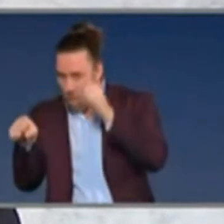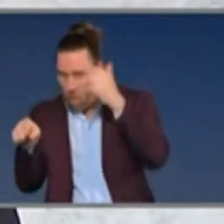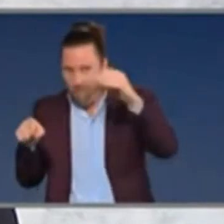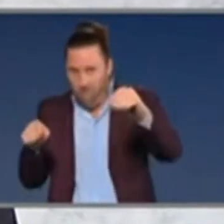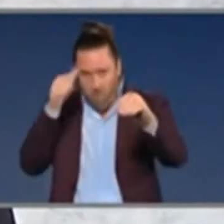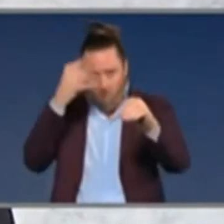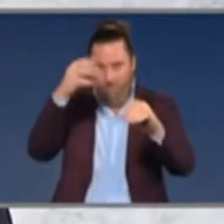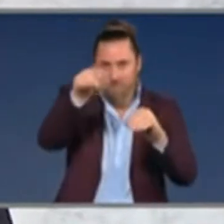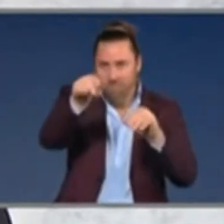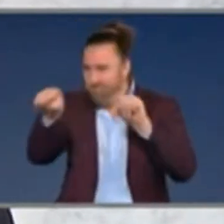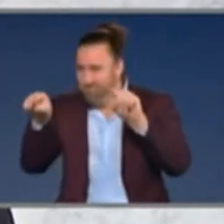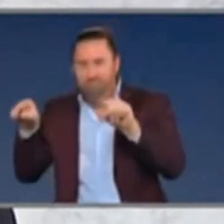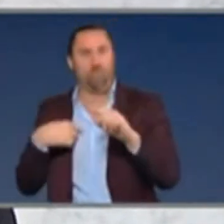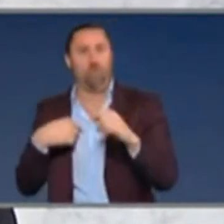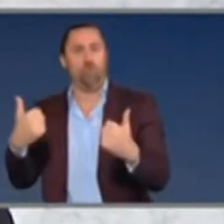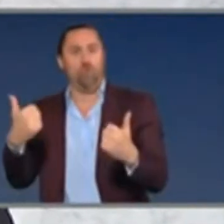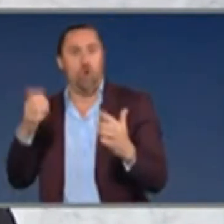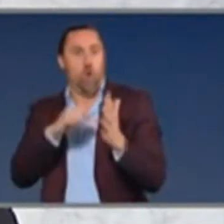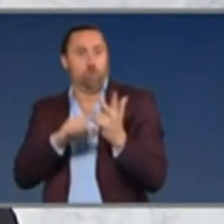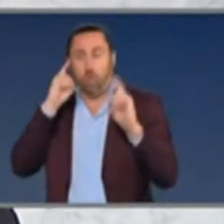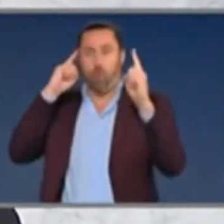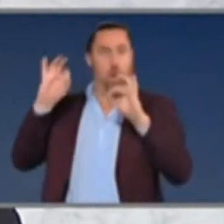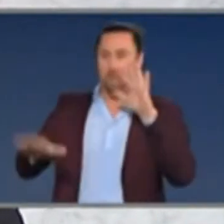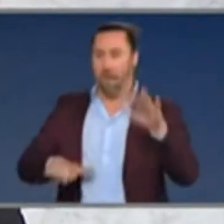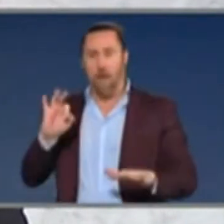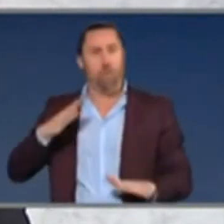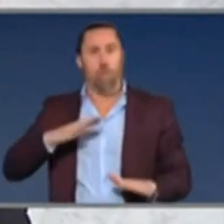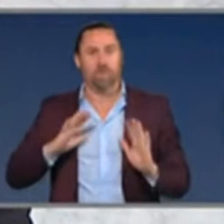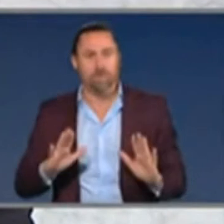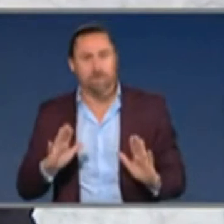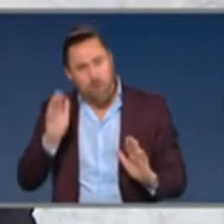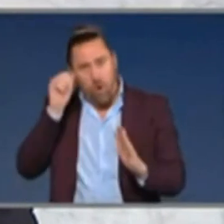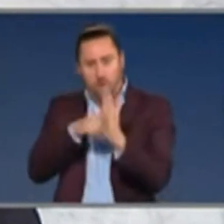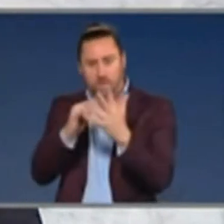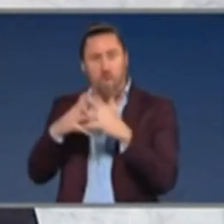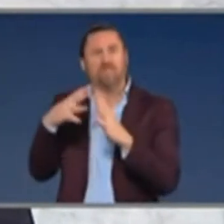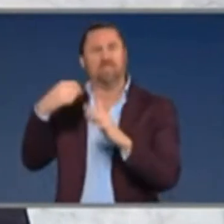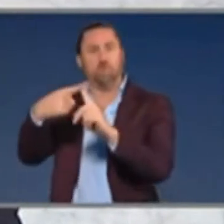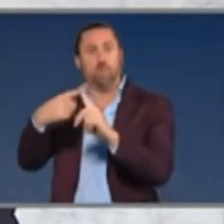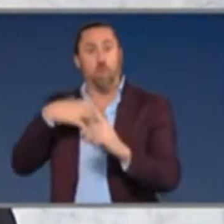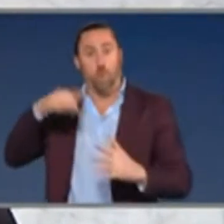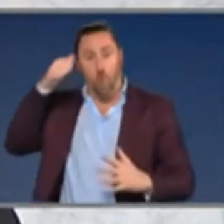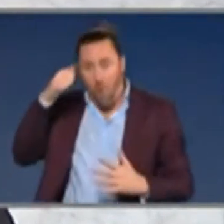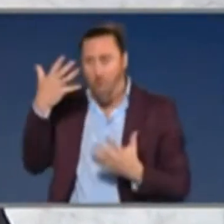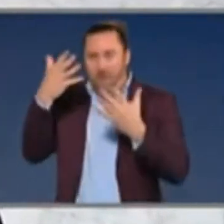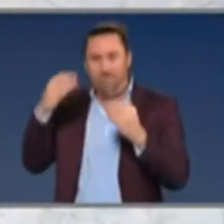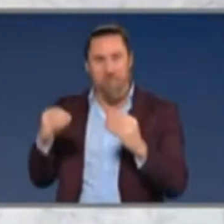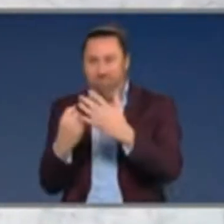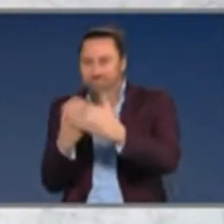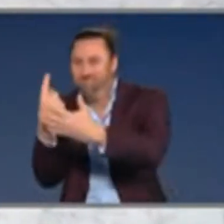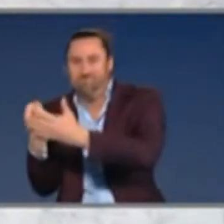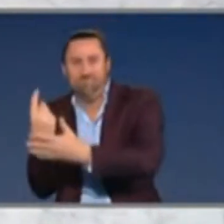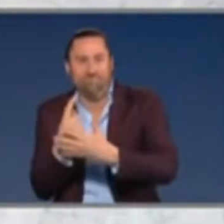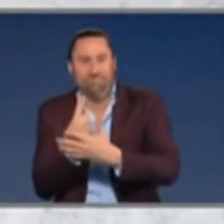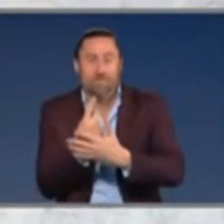defined, and so I think that still gives us reason for, I think, encouragement in New South Wales. But not